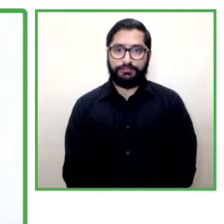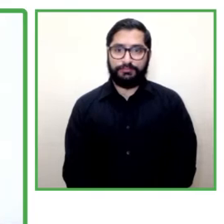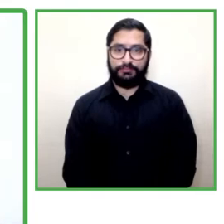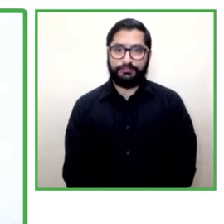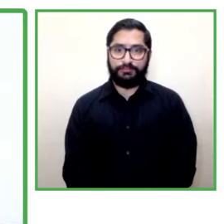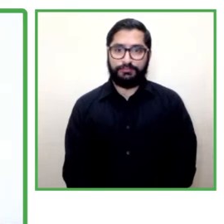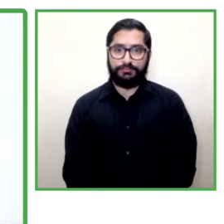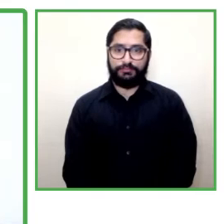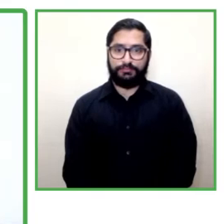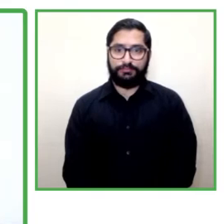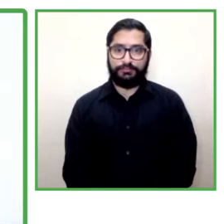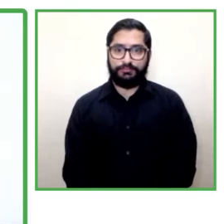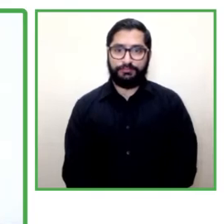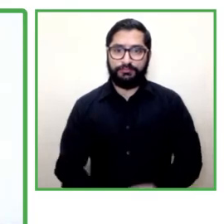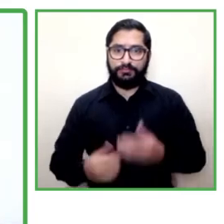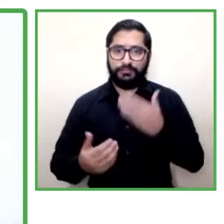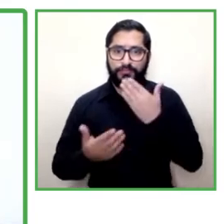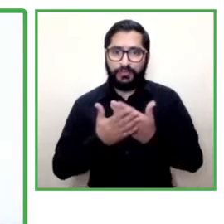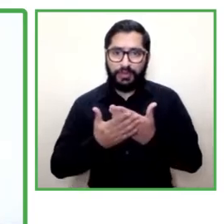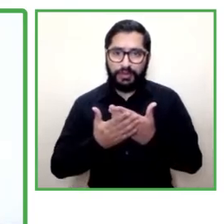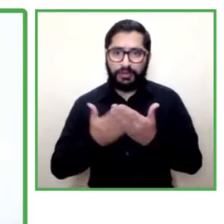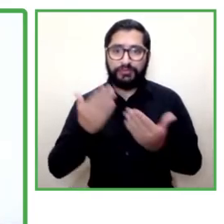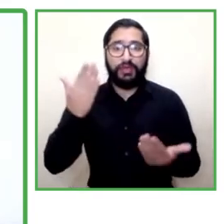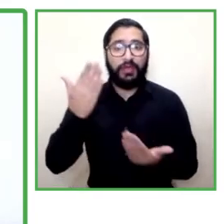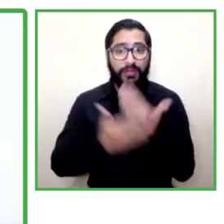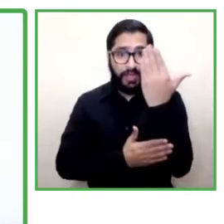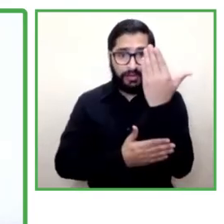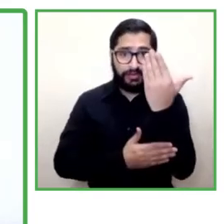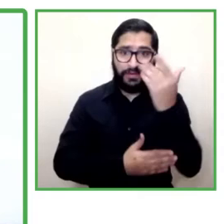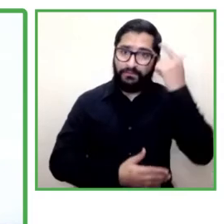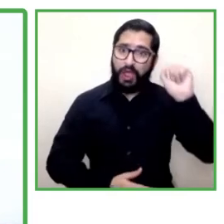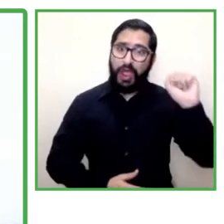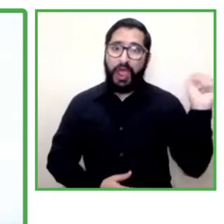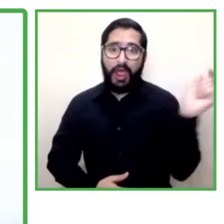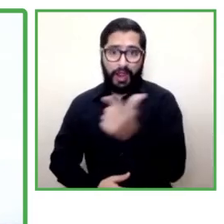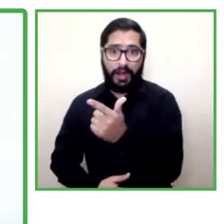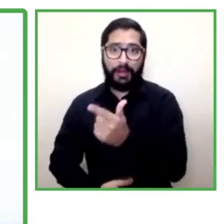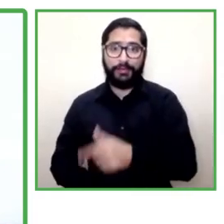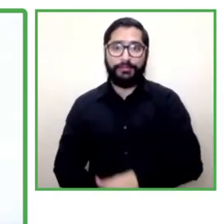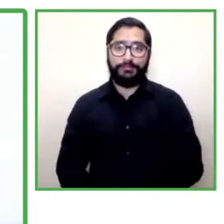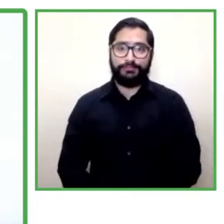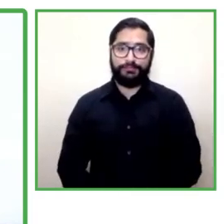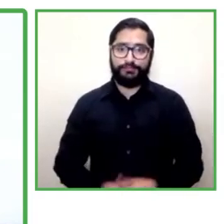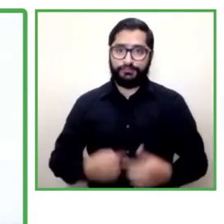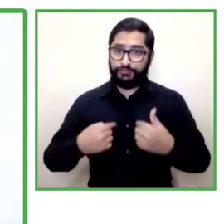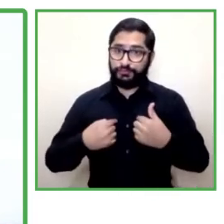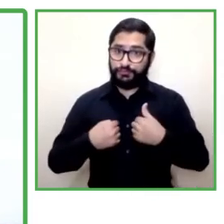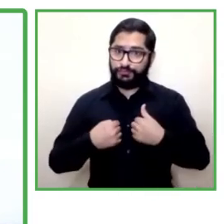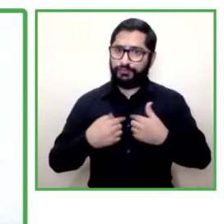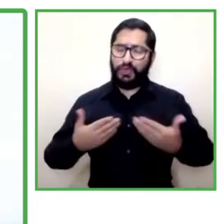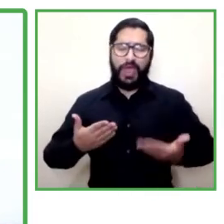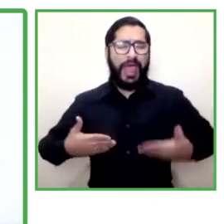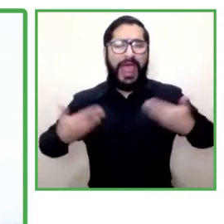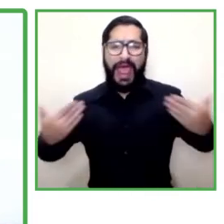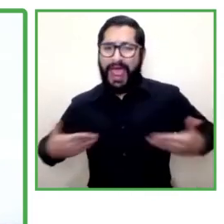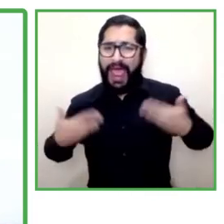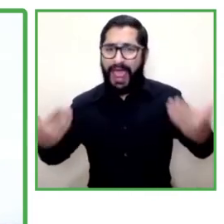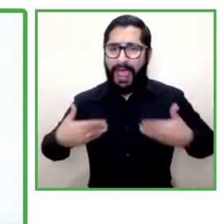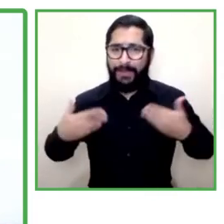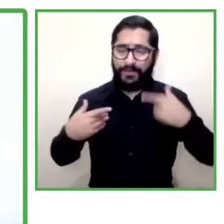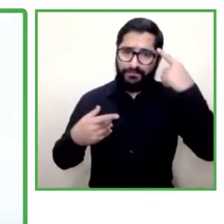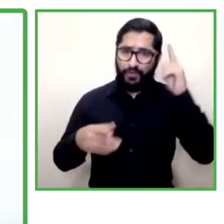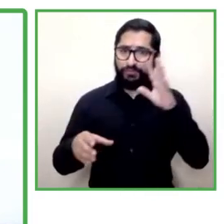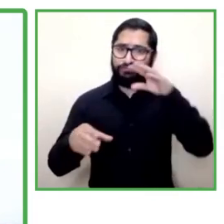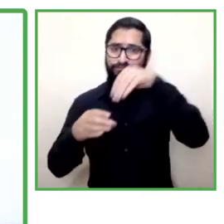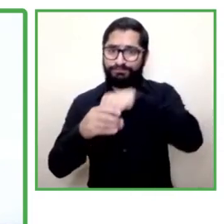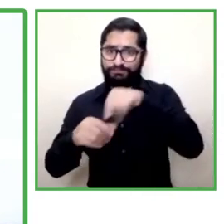Buenos días para todos. Good morning, everyone. Estoy muy contento de I am truly happy to be